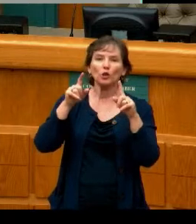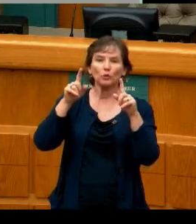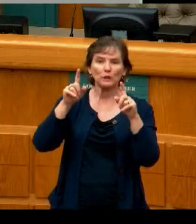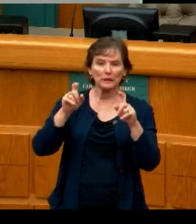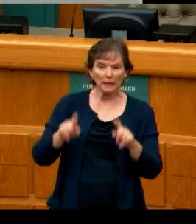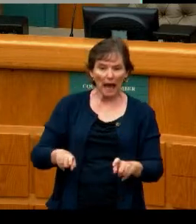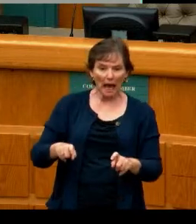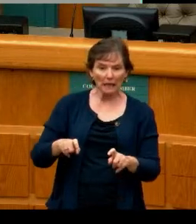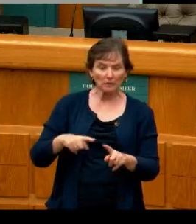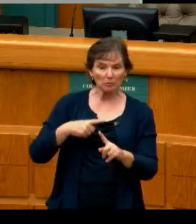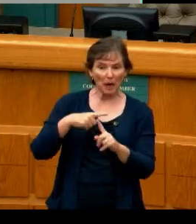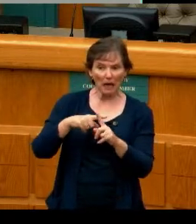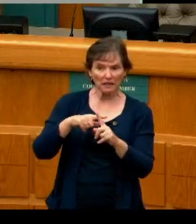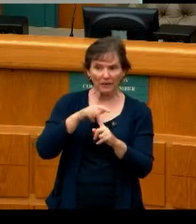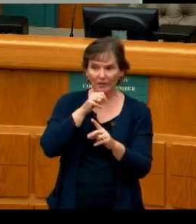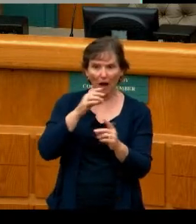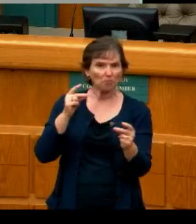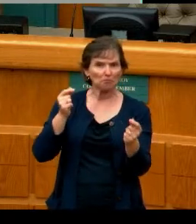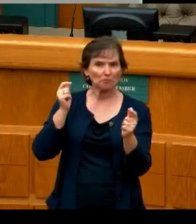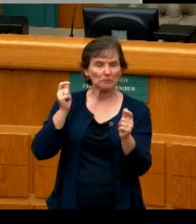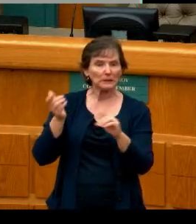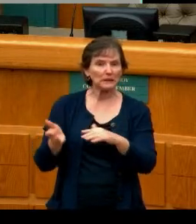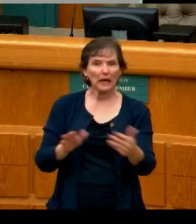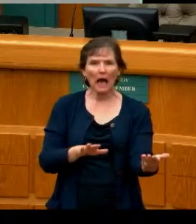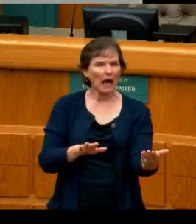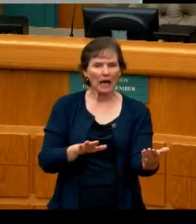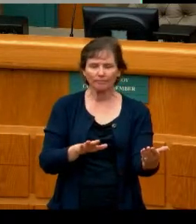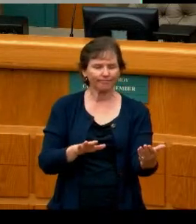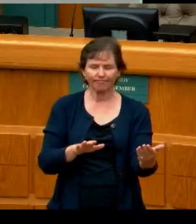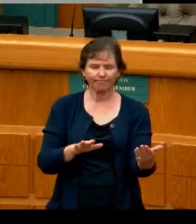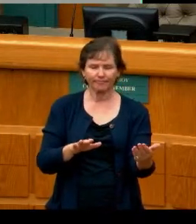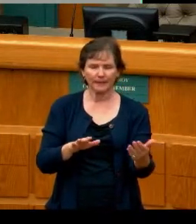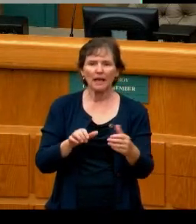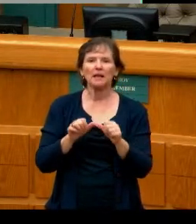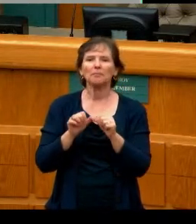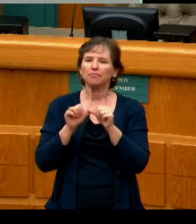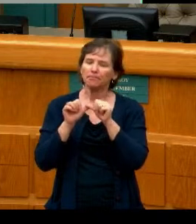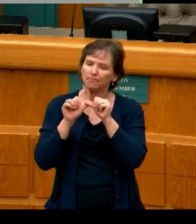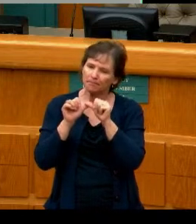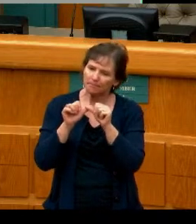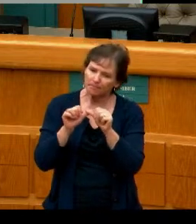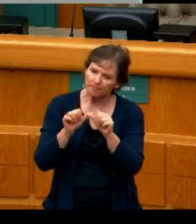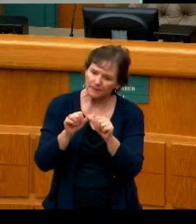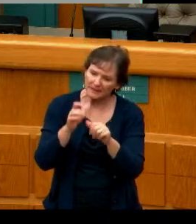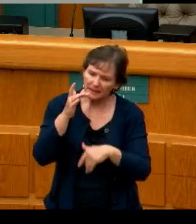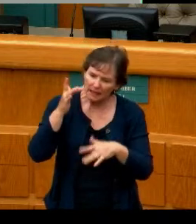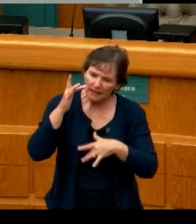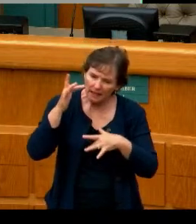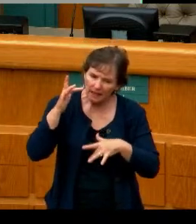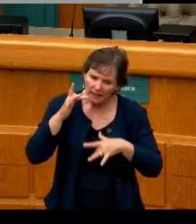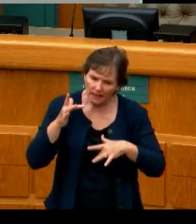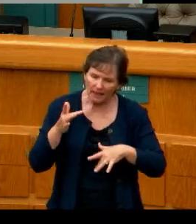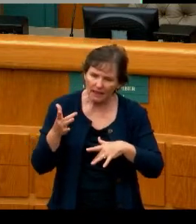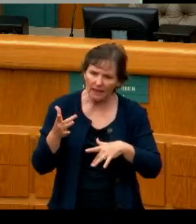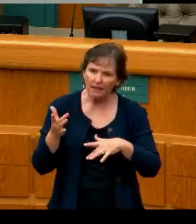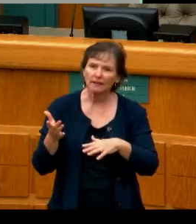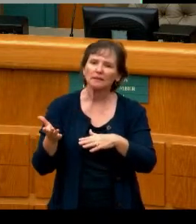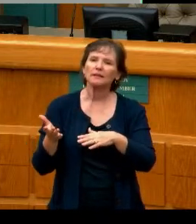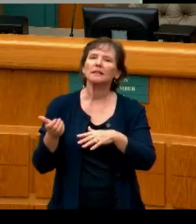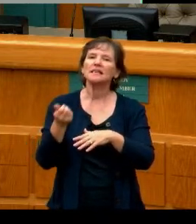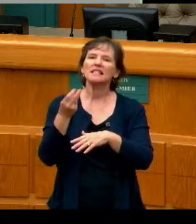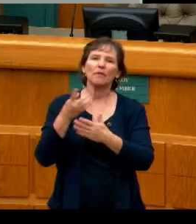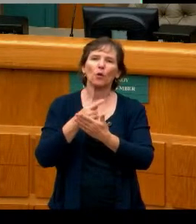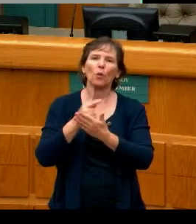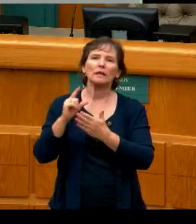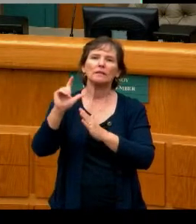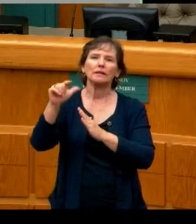few fatalities when there's so many cases right now? Well, when you test positive, the people that die don't die as they're testing positive.